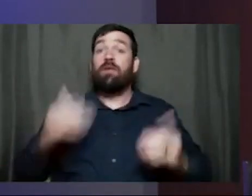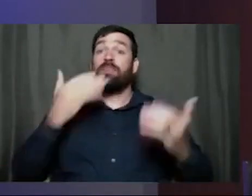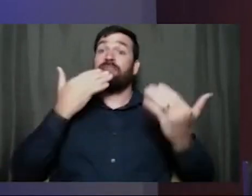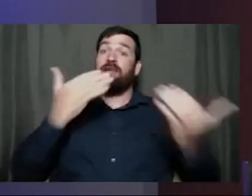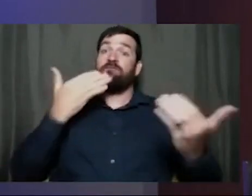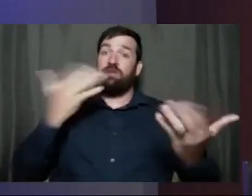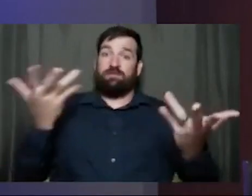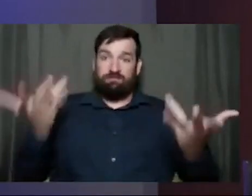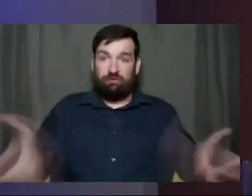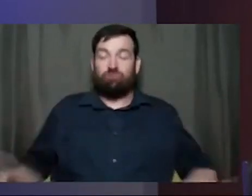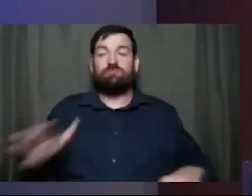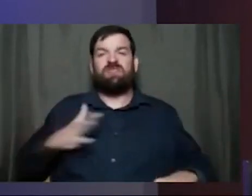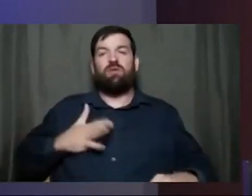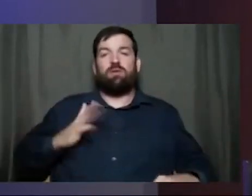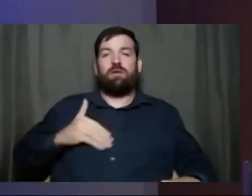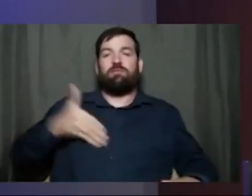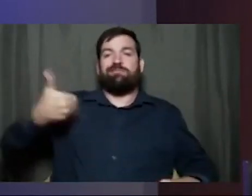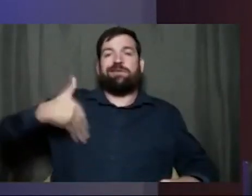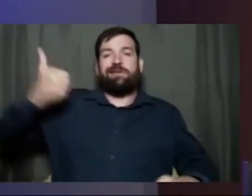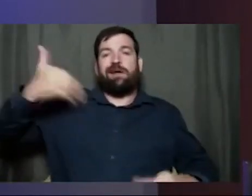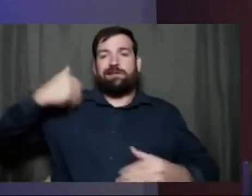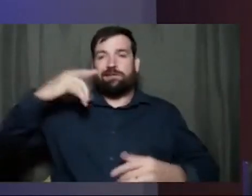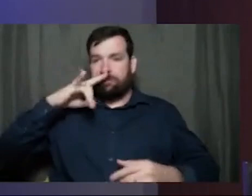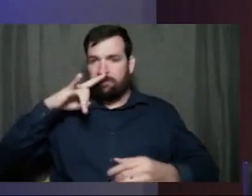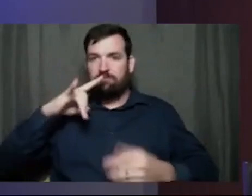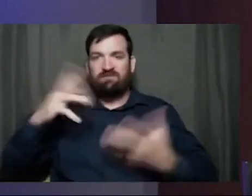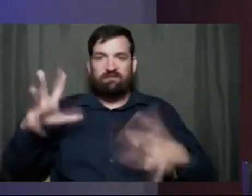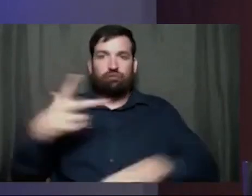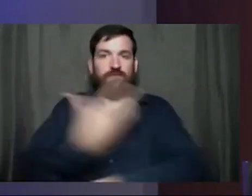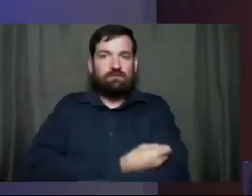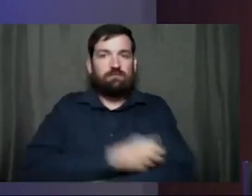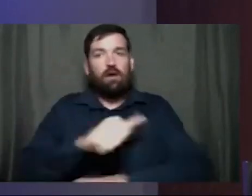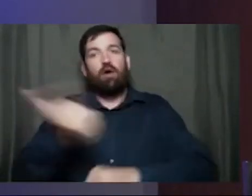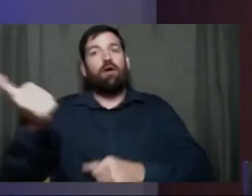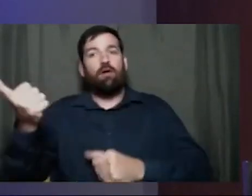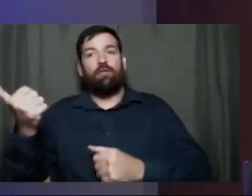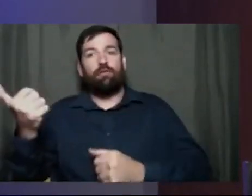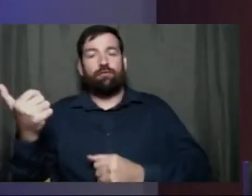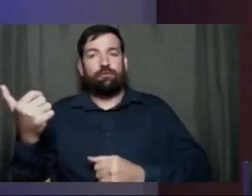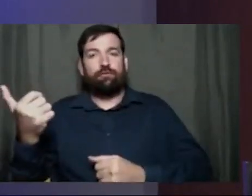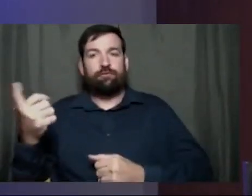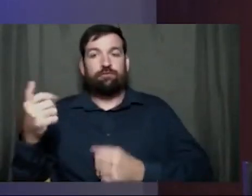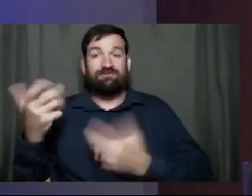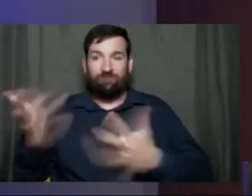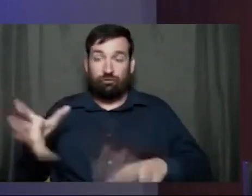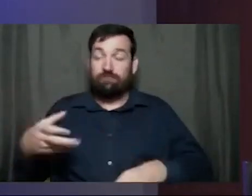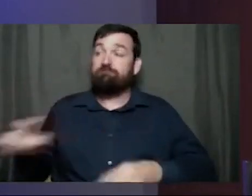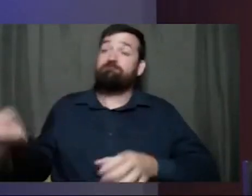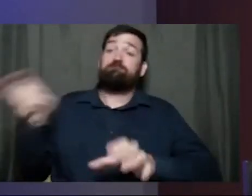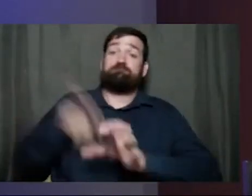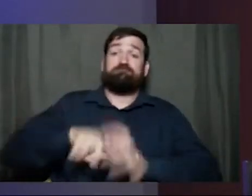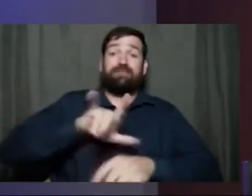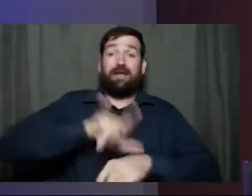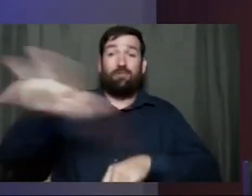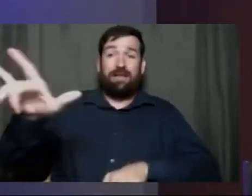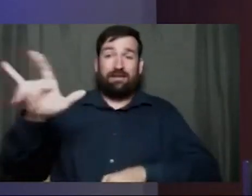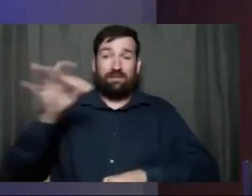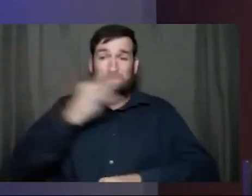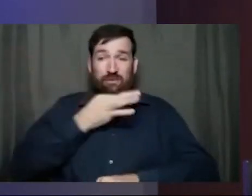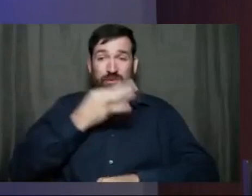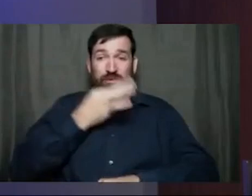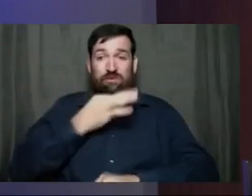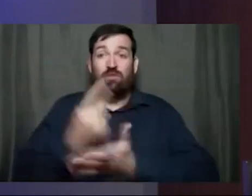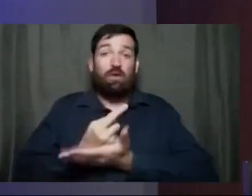is fully vaccinated, same for the other family. And so, yeah, we are getting on that airplane in about a week. And we'll be